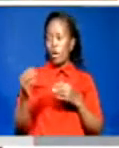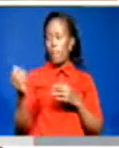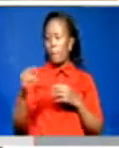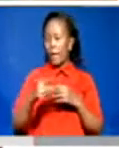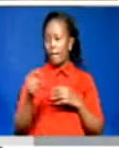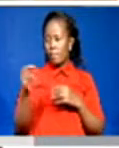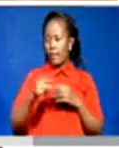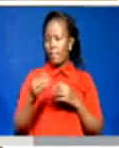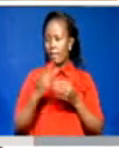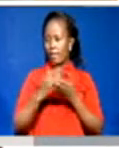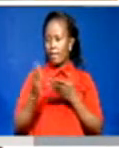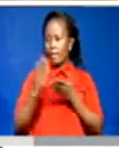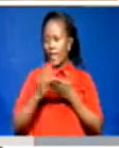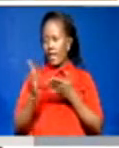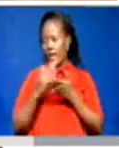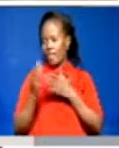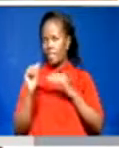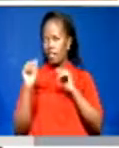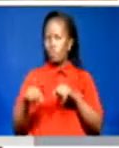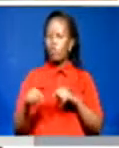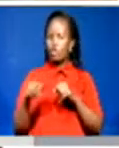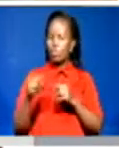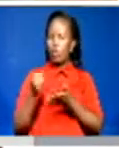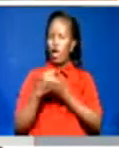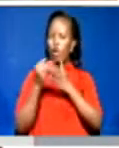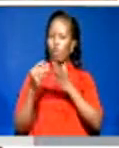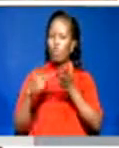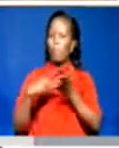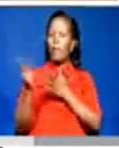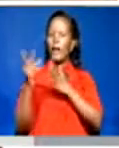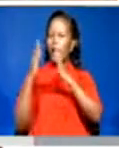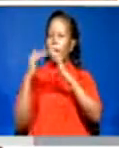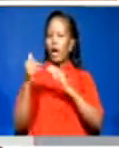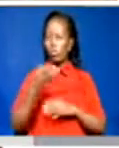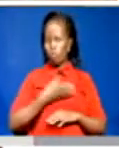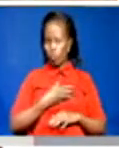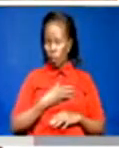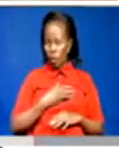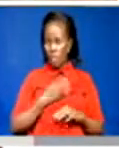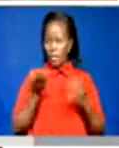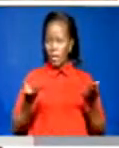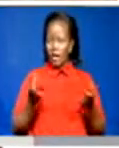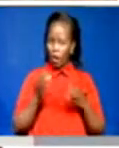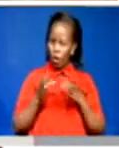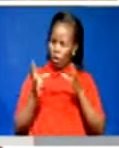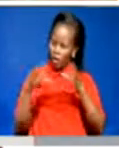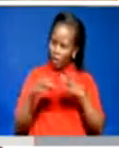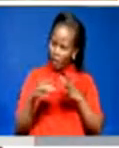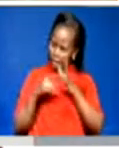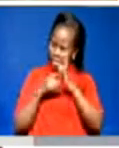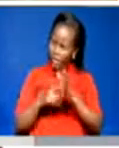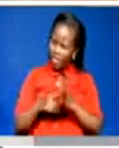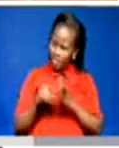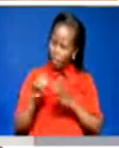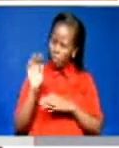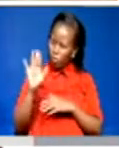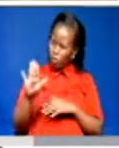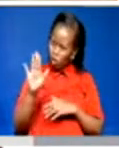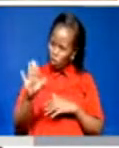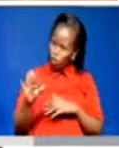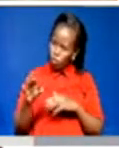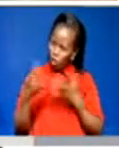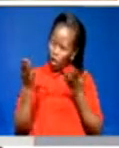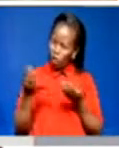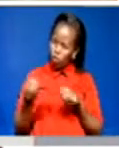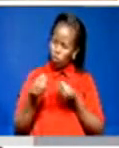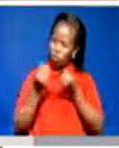your mortgage. How sustainable is it, and how can companies like Username chip in to bridge the gap that has